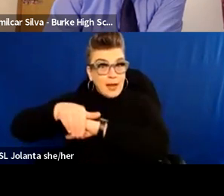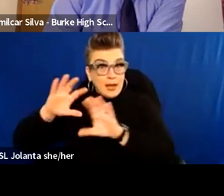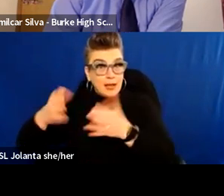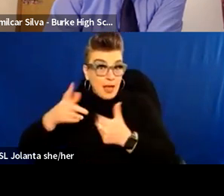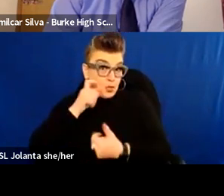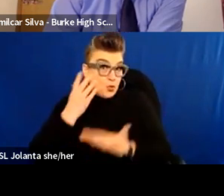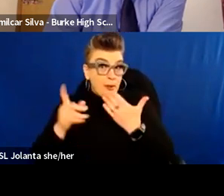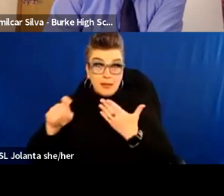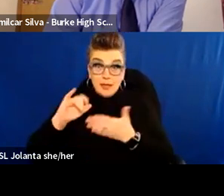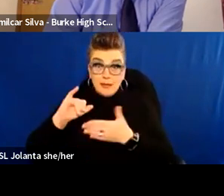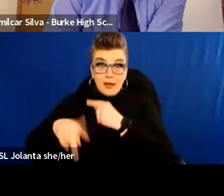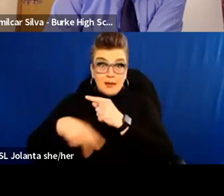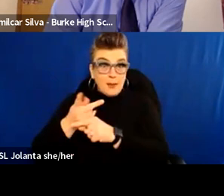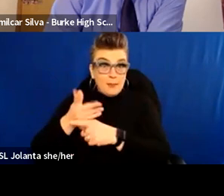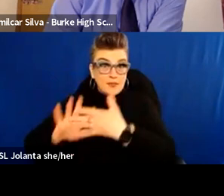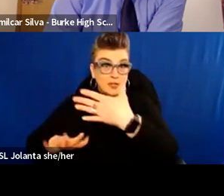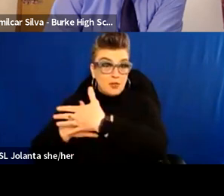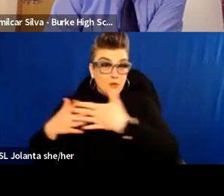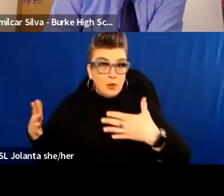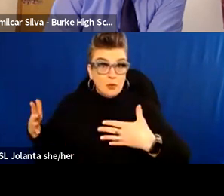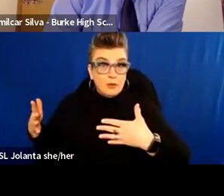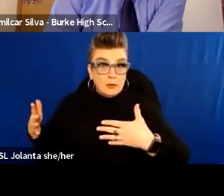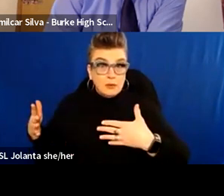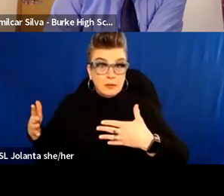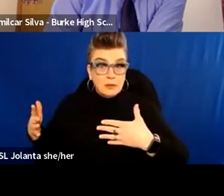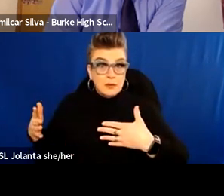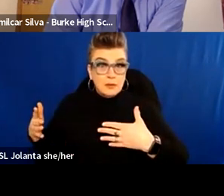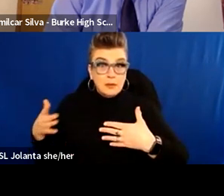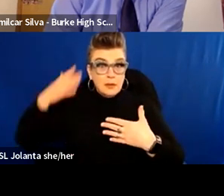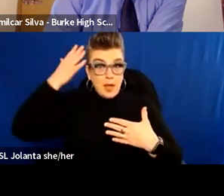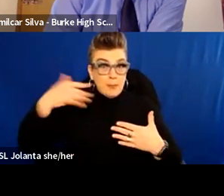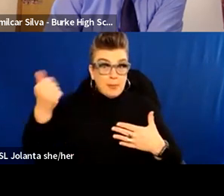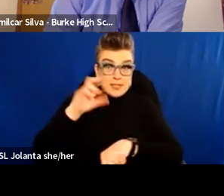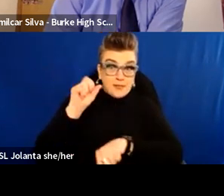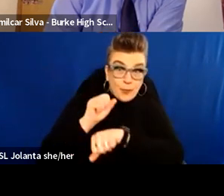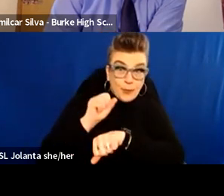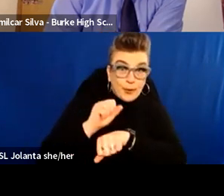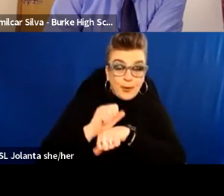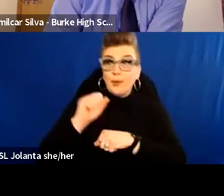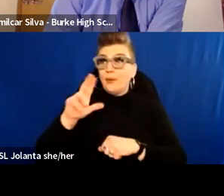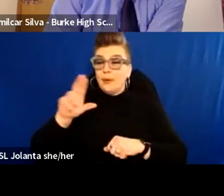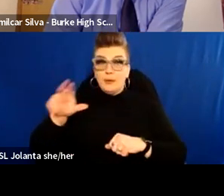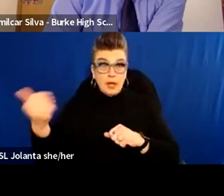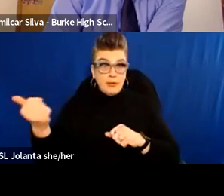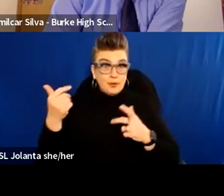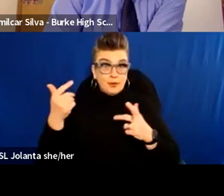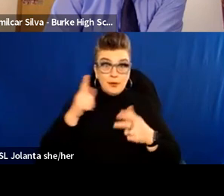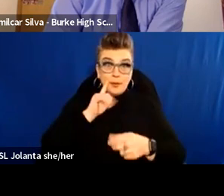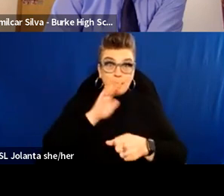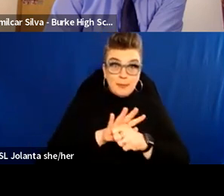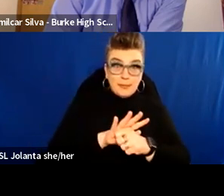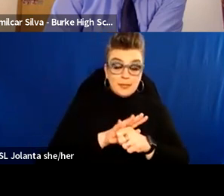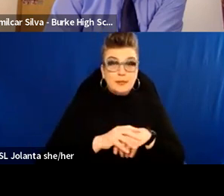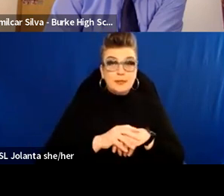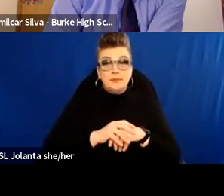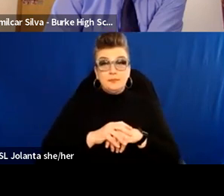of question um classes and because of their work schedule or other commitments and